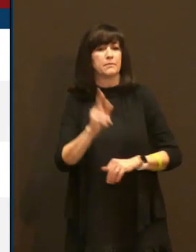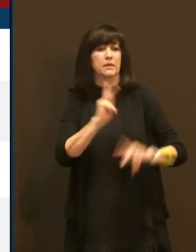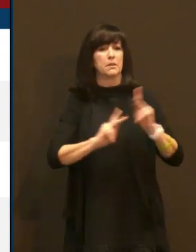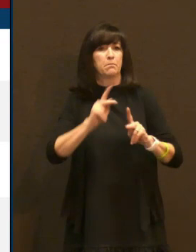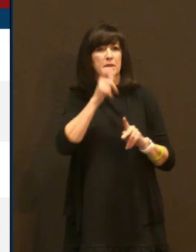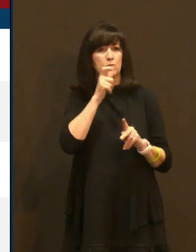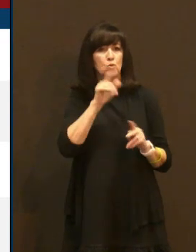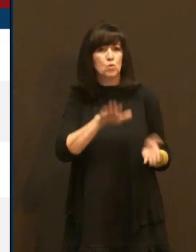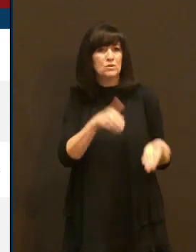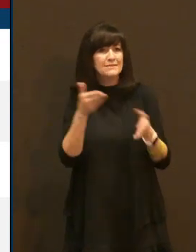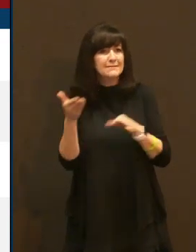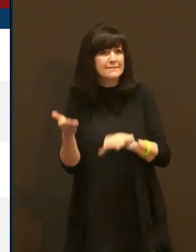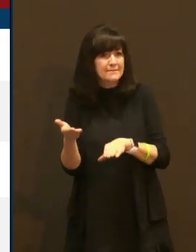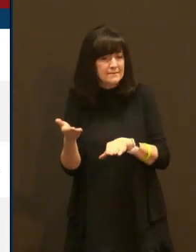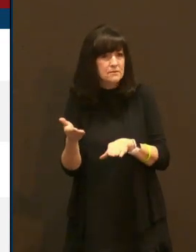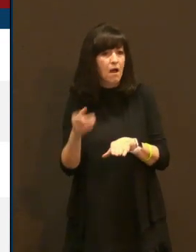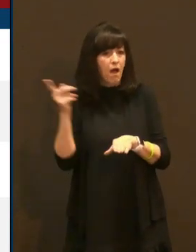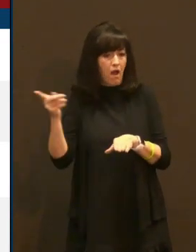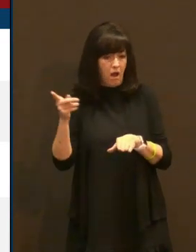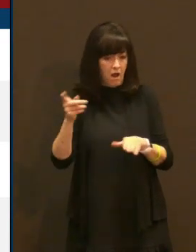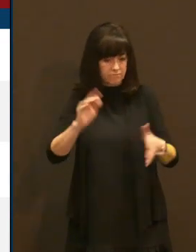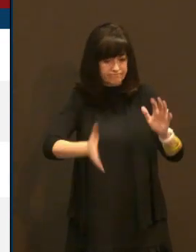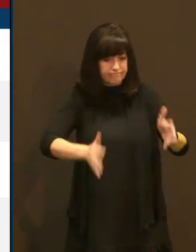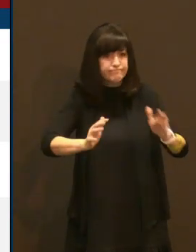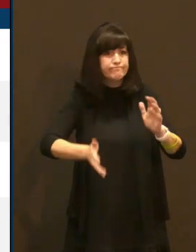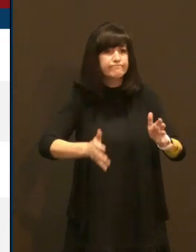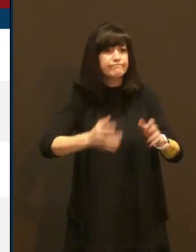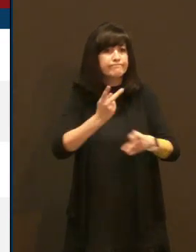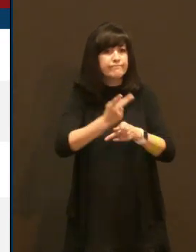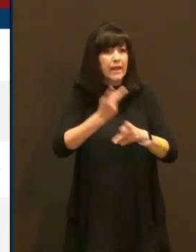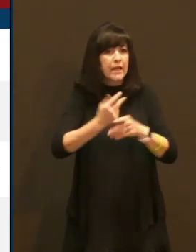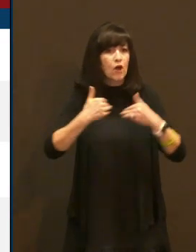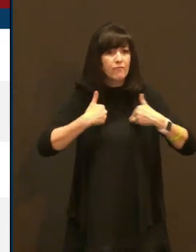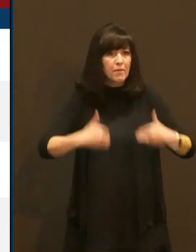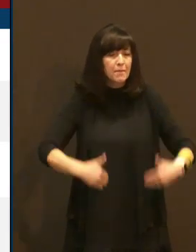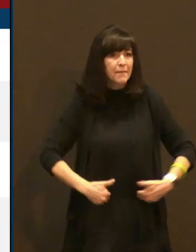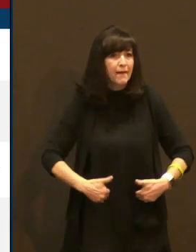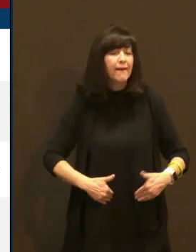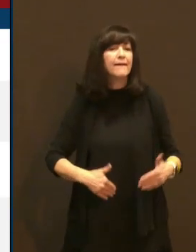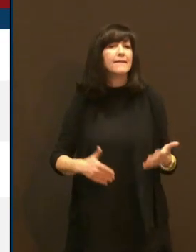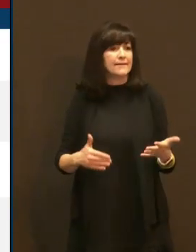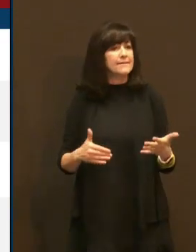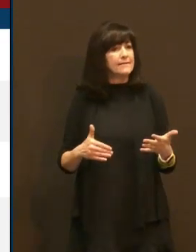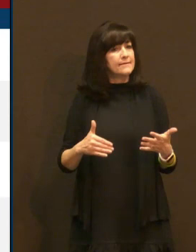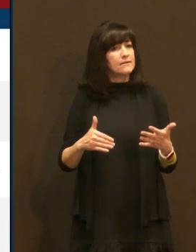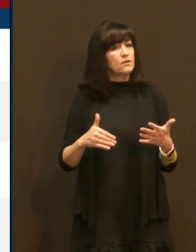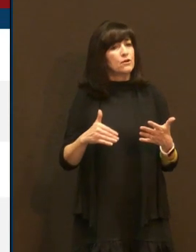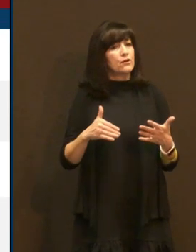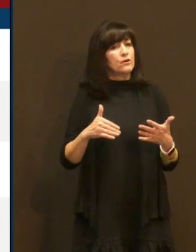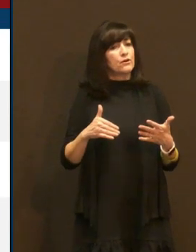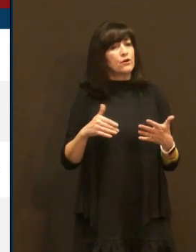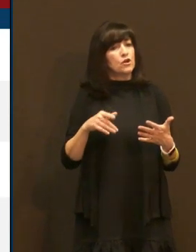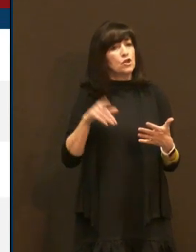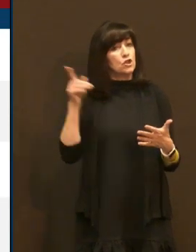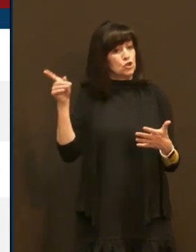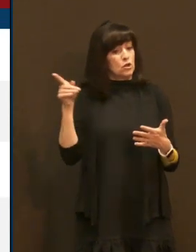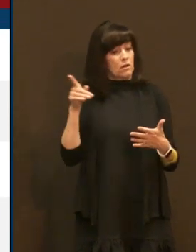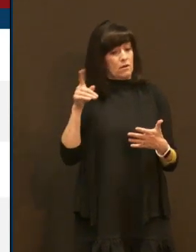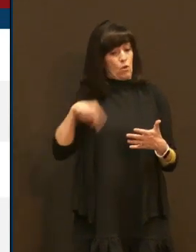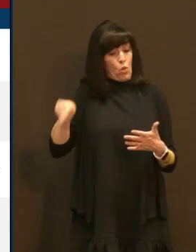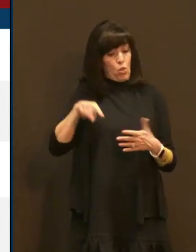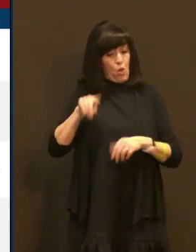high potential for exposure, meaning they are working with people with known COVID-19 and